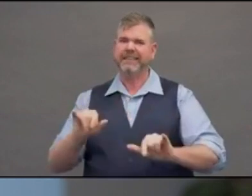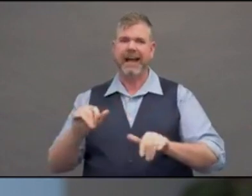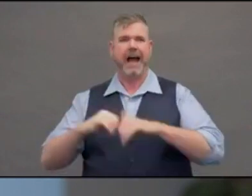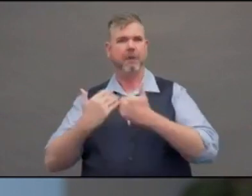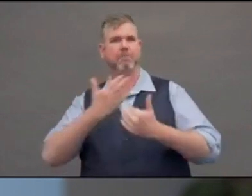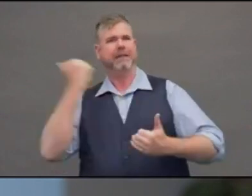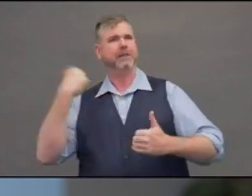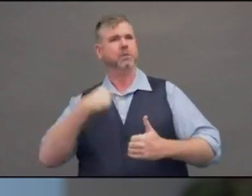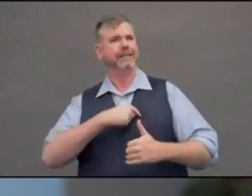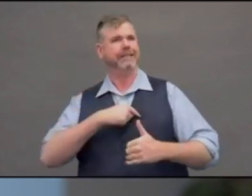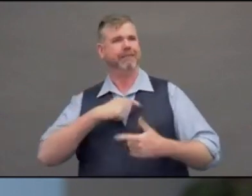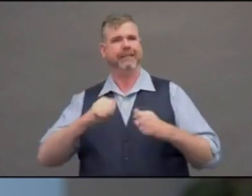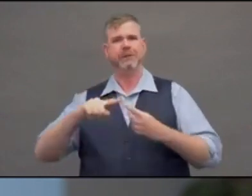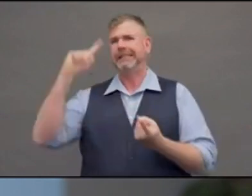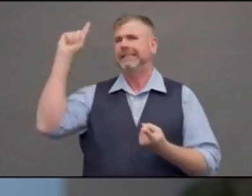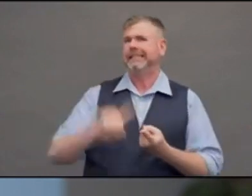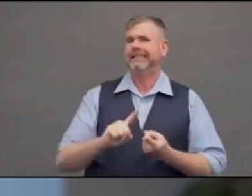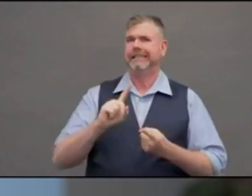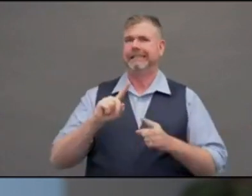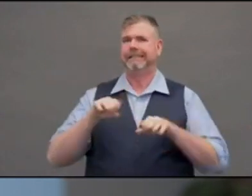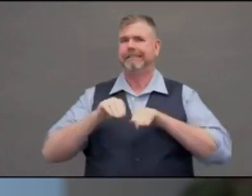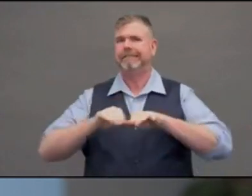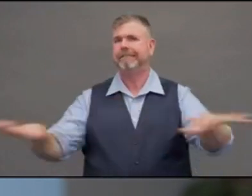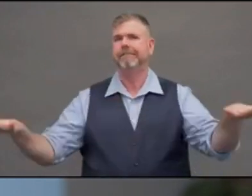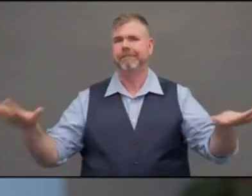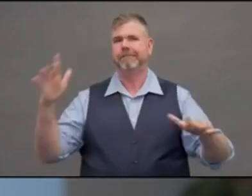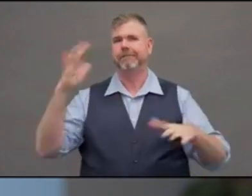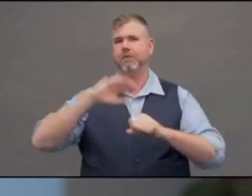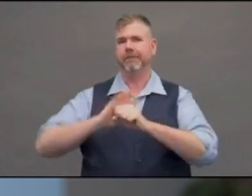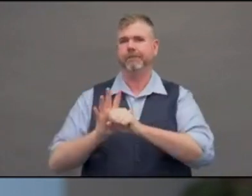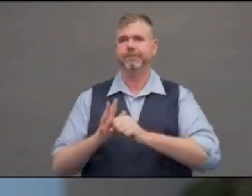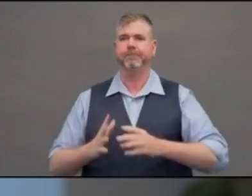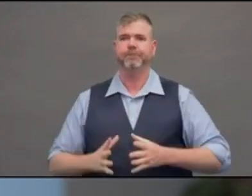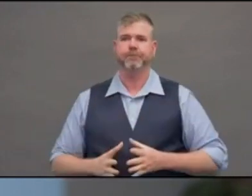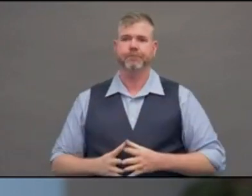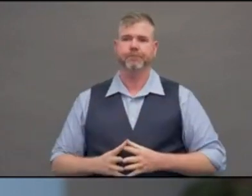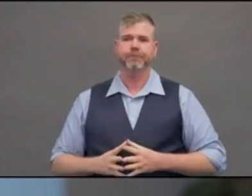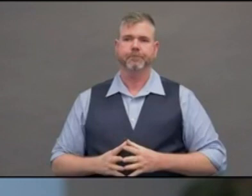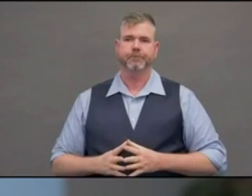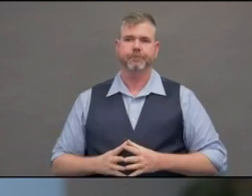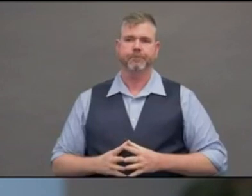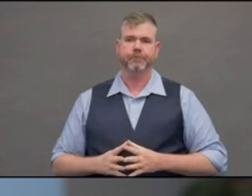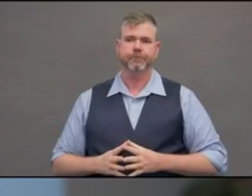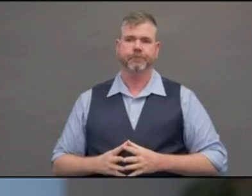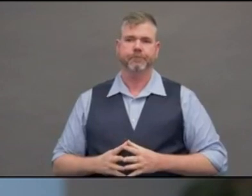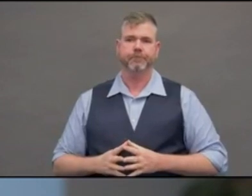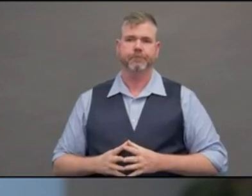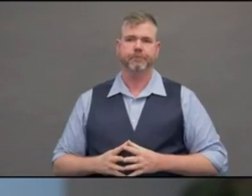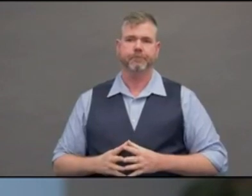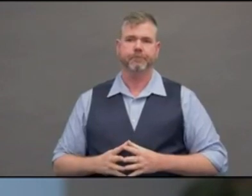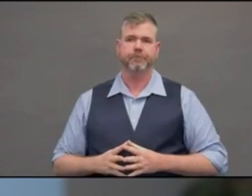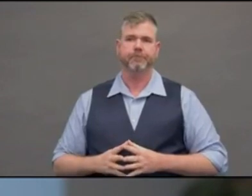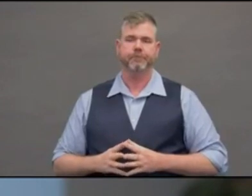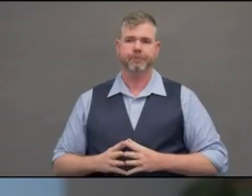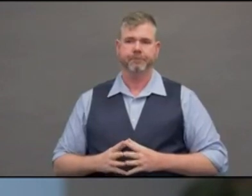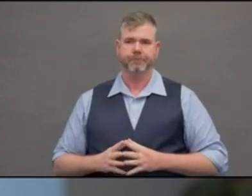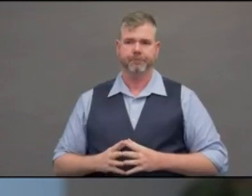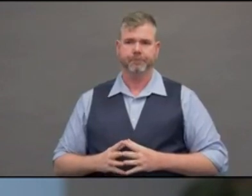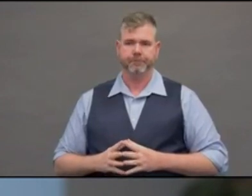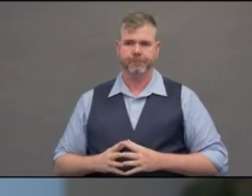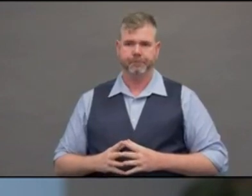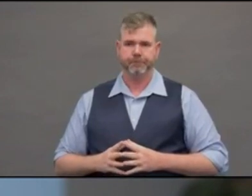vaccine, and given that there isn't a pharmaceutical treatment. And so if you think about that first basic principle